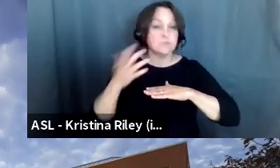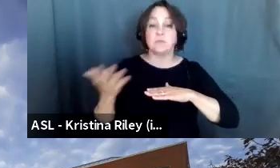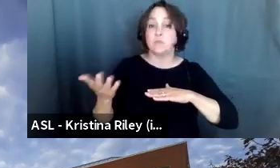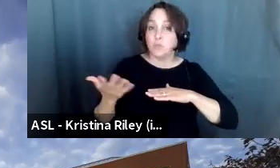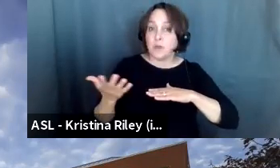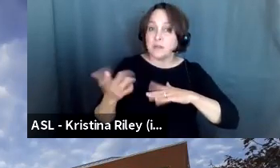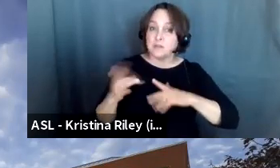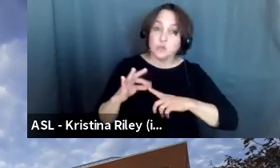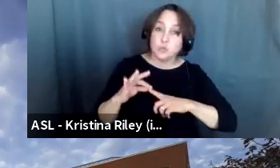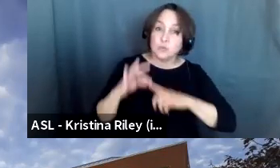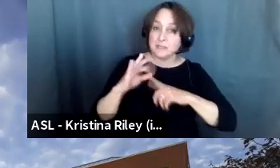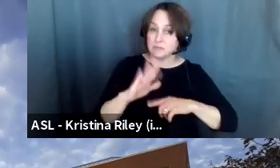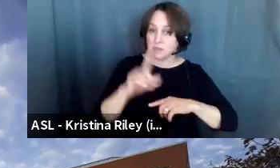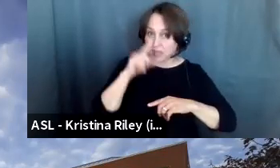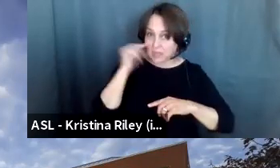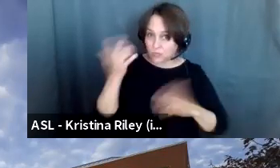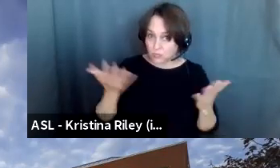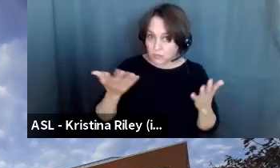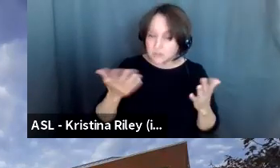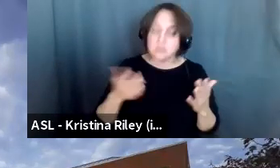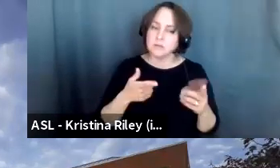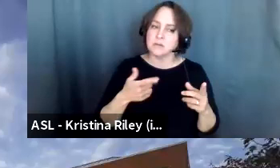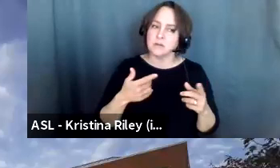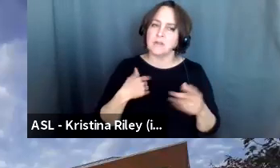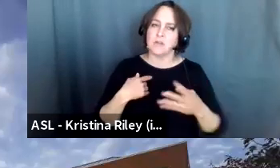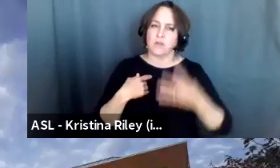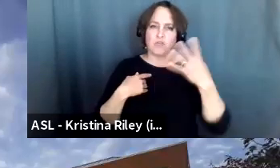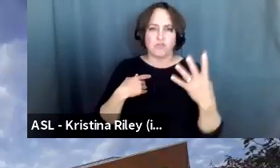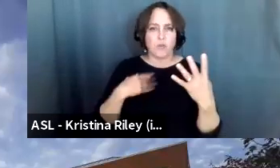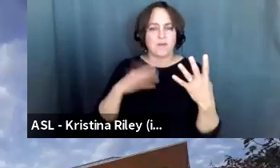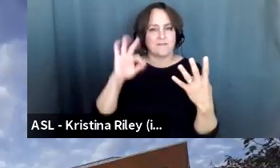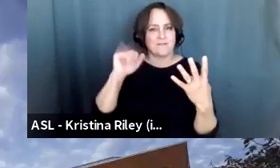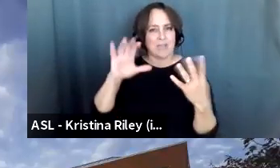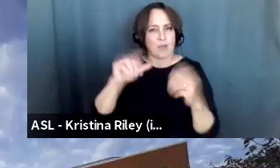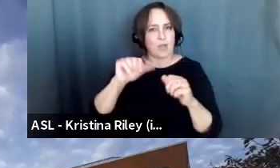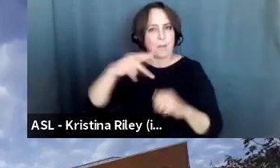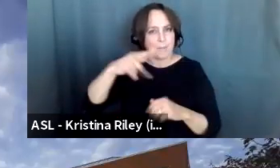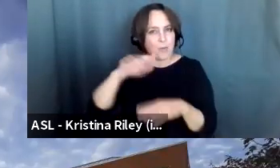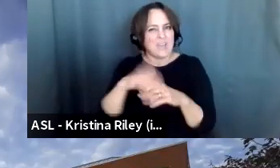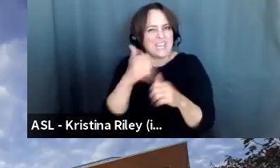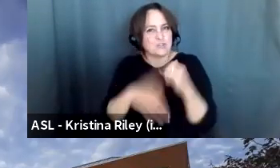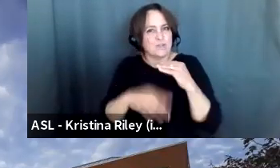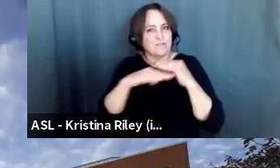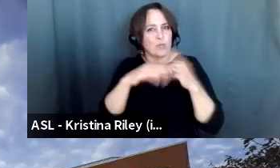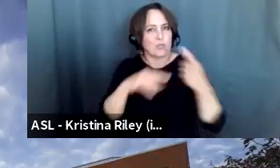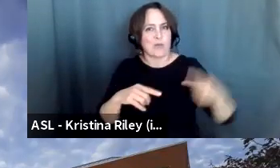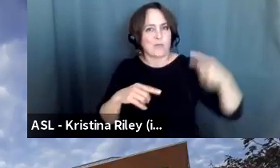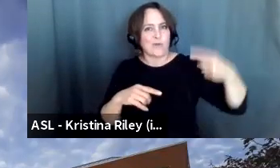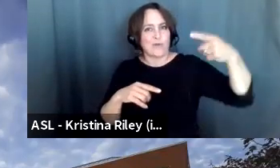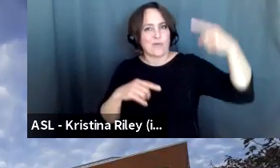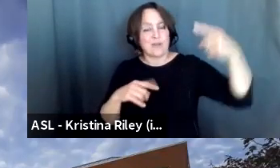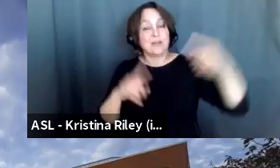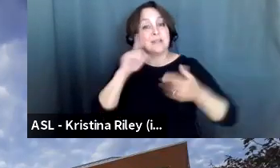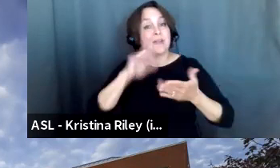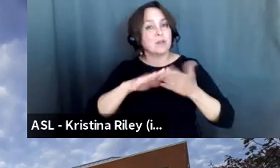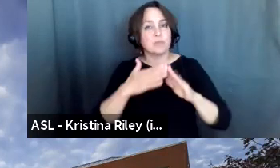pretty unique to Gallaudet is that there are 4 faculty apartments, 1 on each floor. The deaf community is a